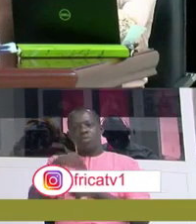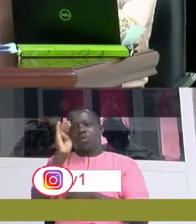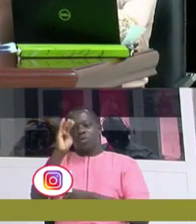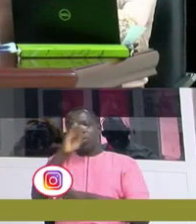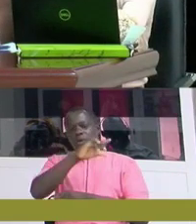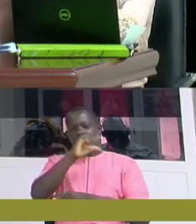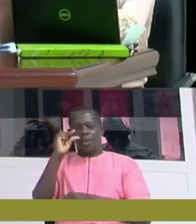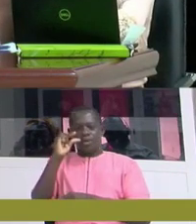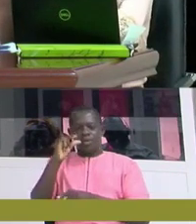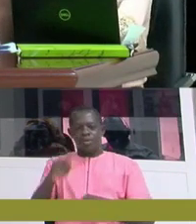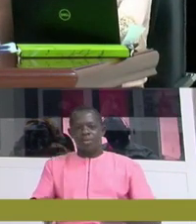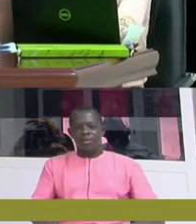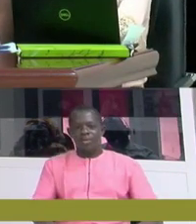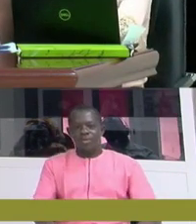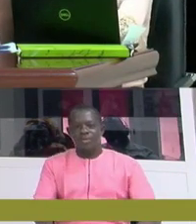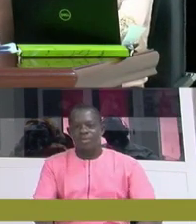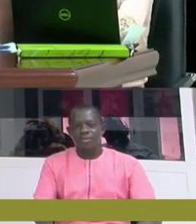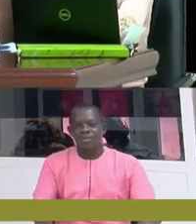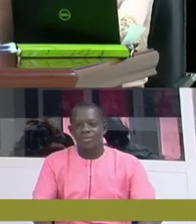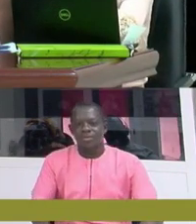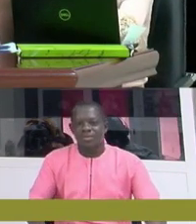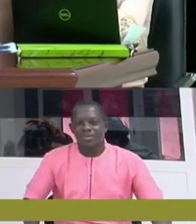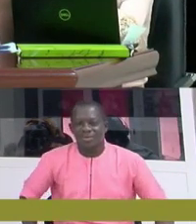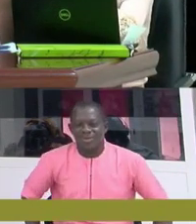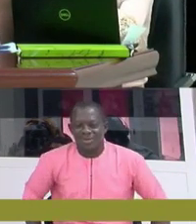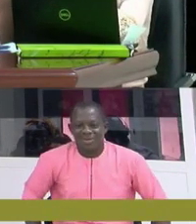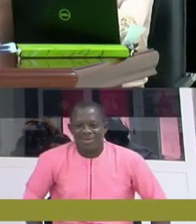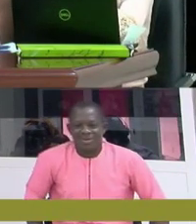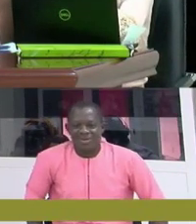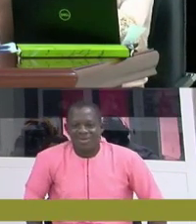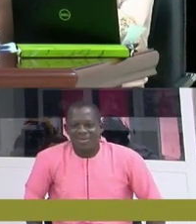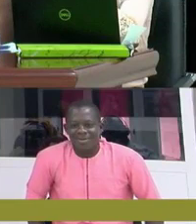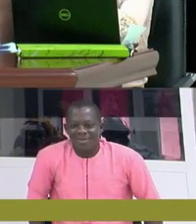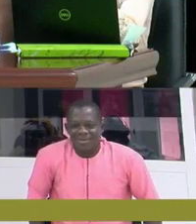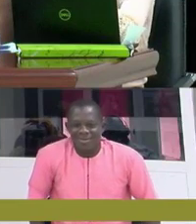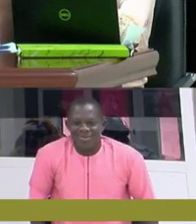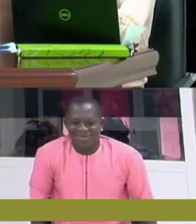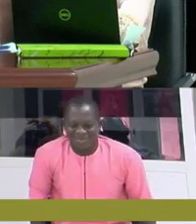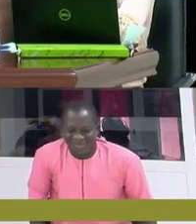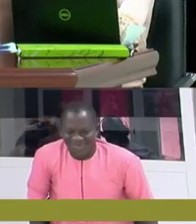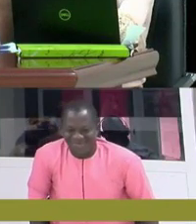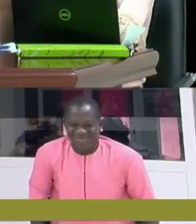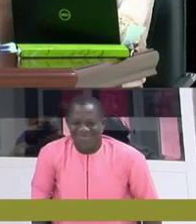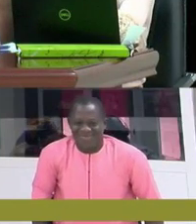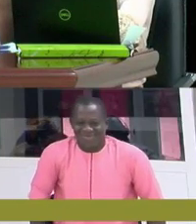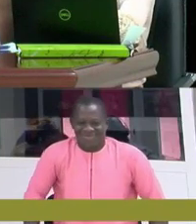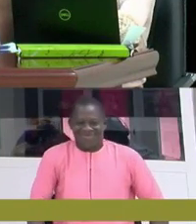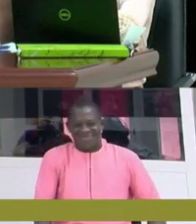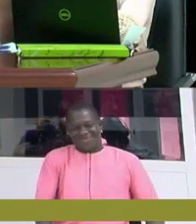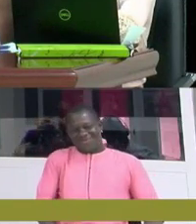I can find Malian Mungo for Malini Mungo. Malian Mungo.